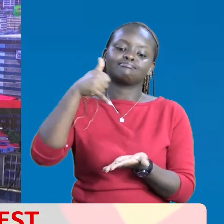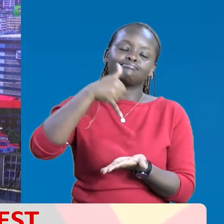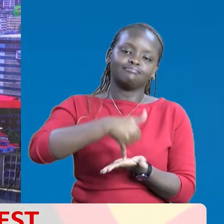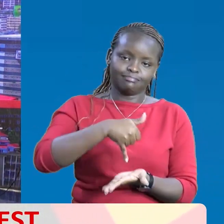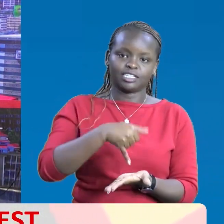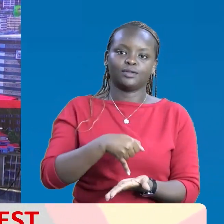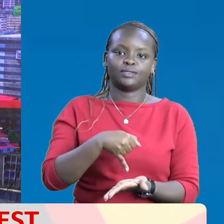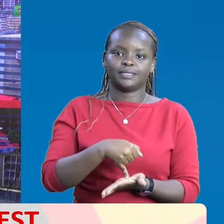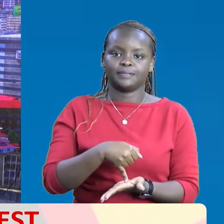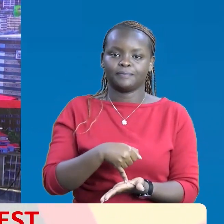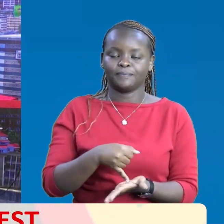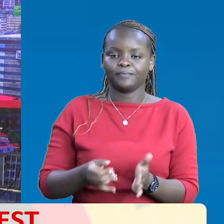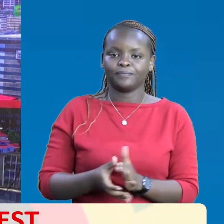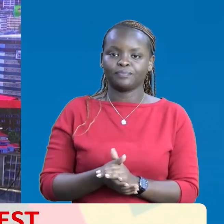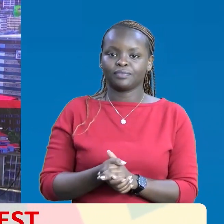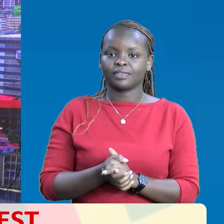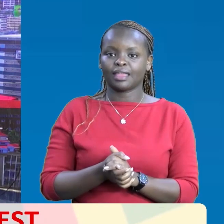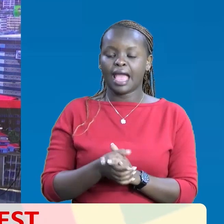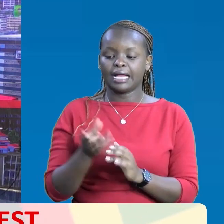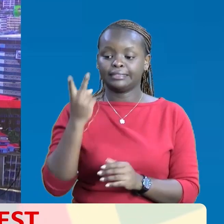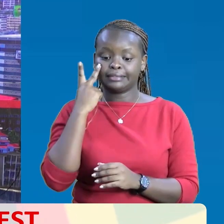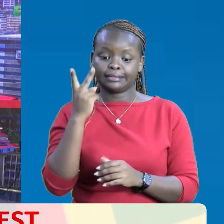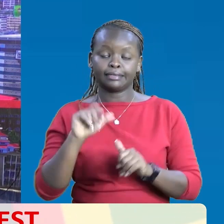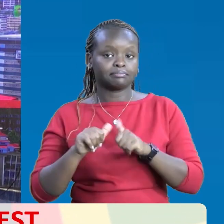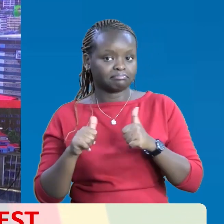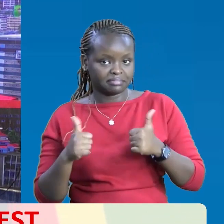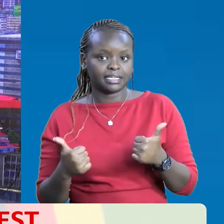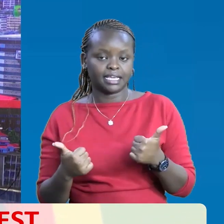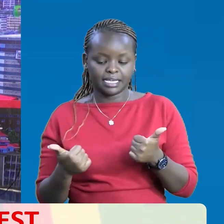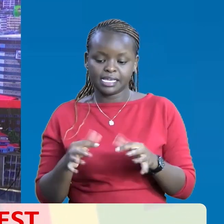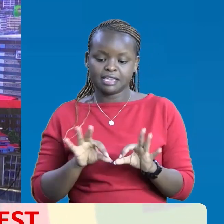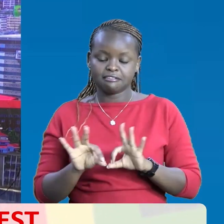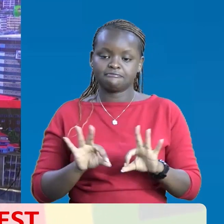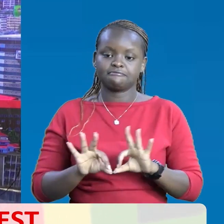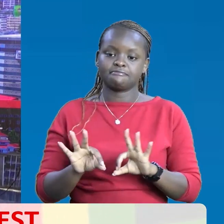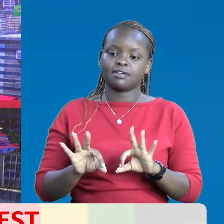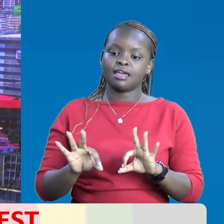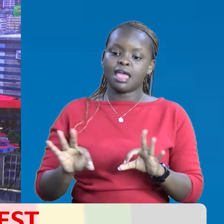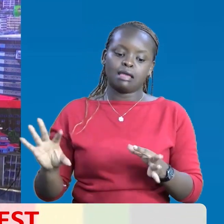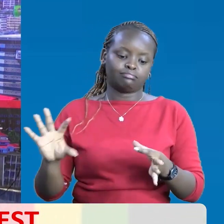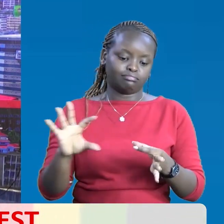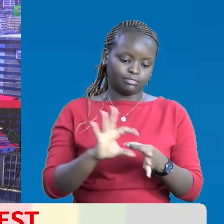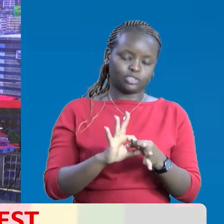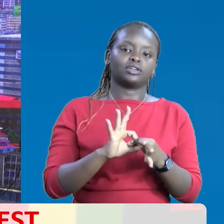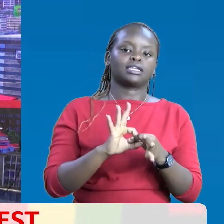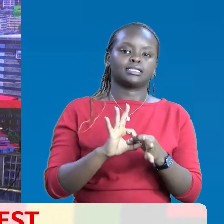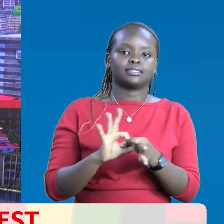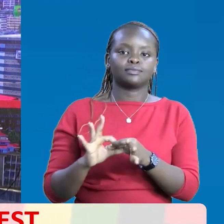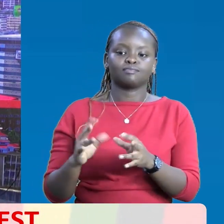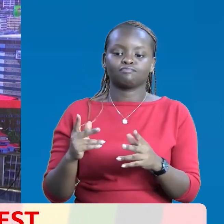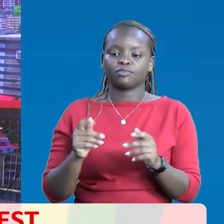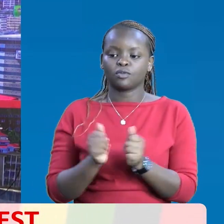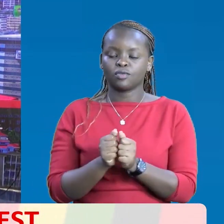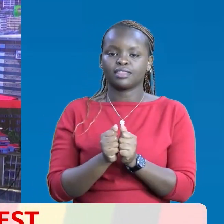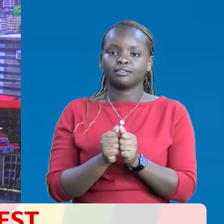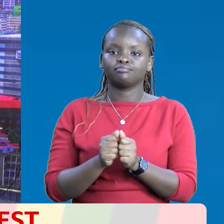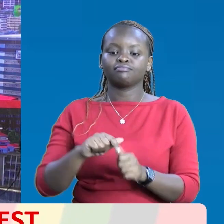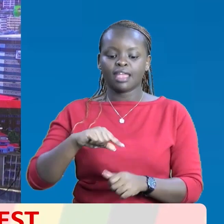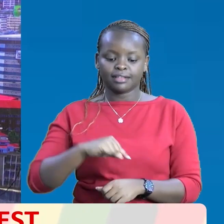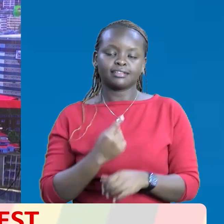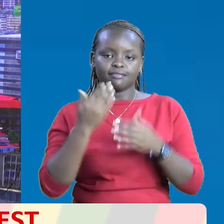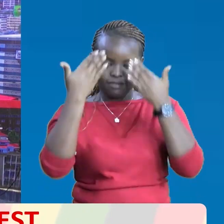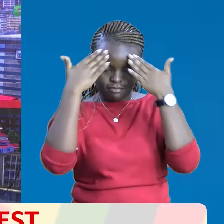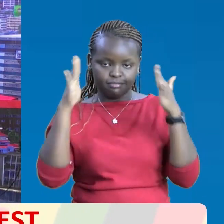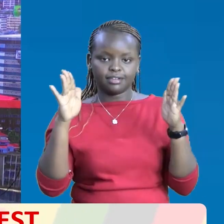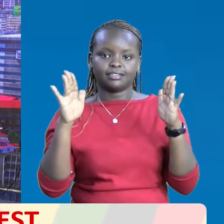tumeona it's quite okay pia tukishikanisha na story ya self awareness because for generally talking, yeah, for you to make